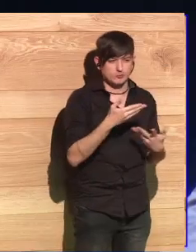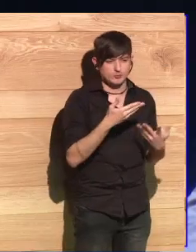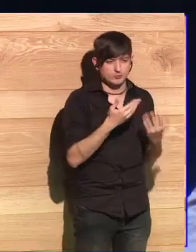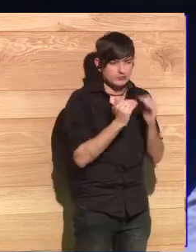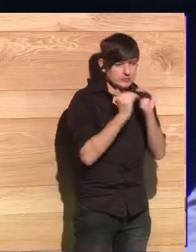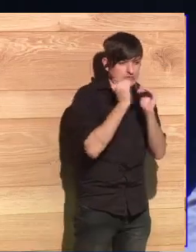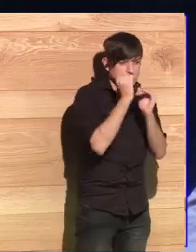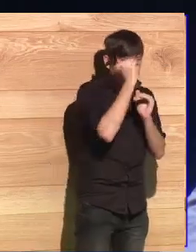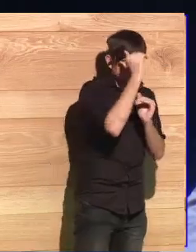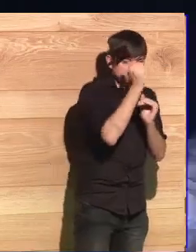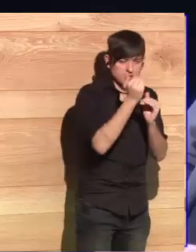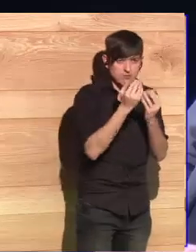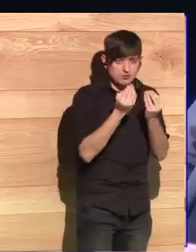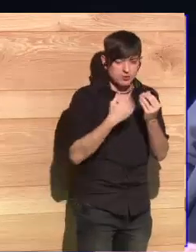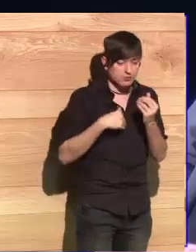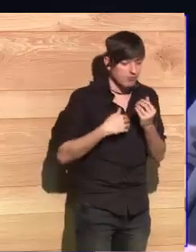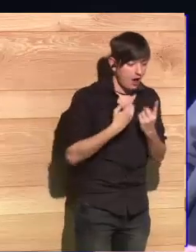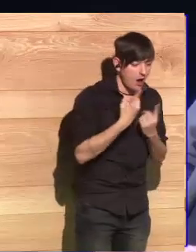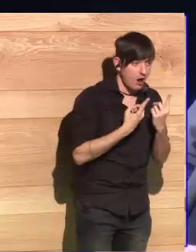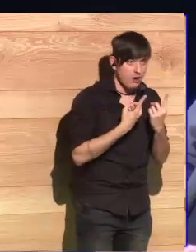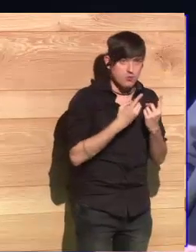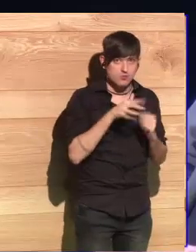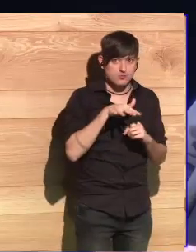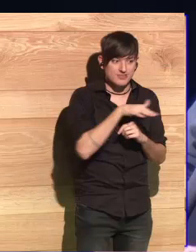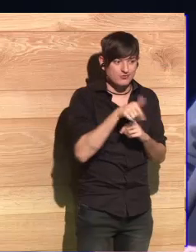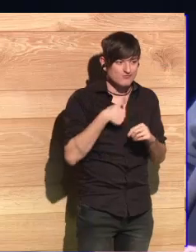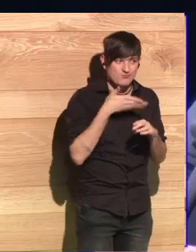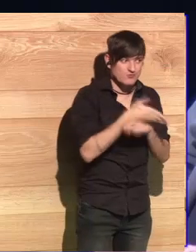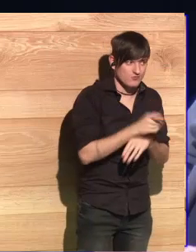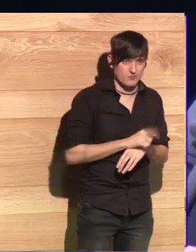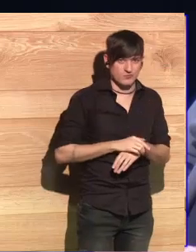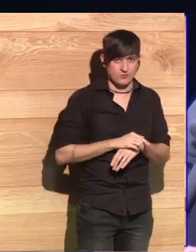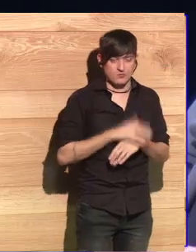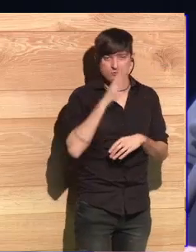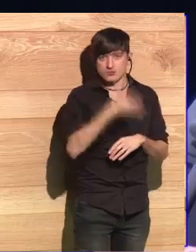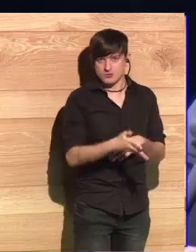But still, I've seen a lot of steps in life,